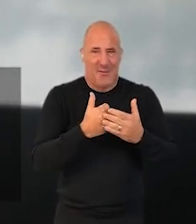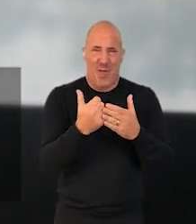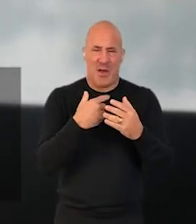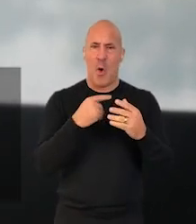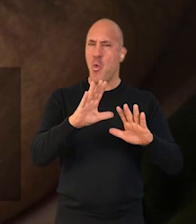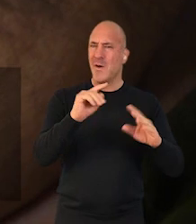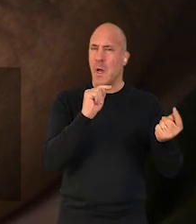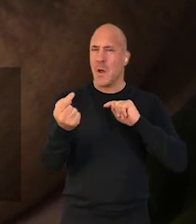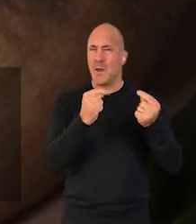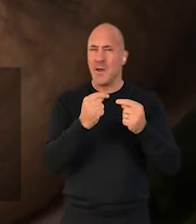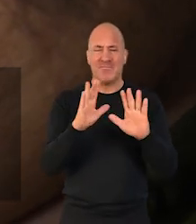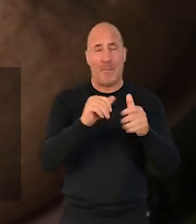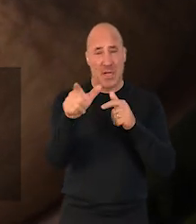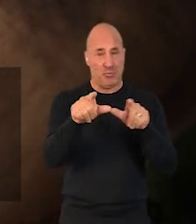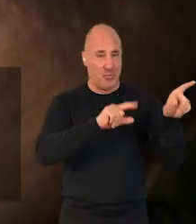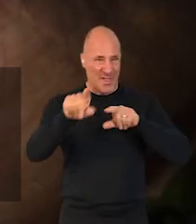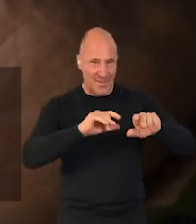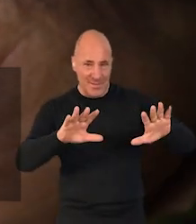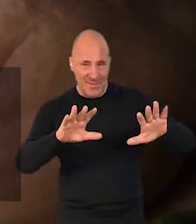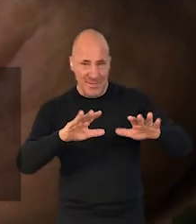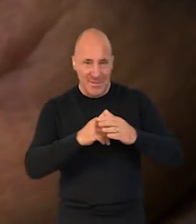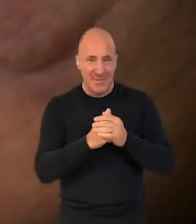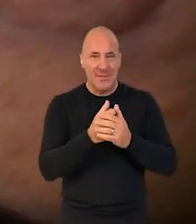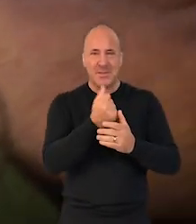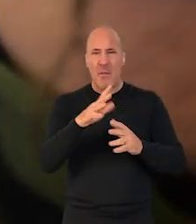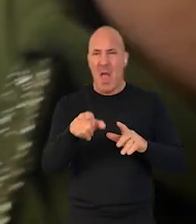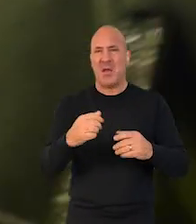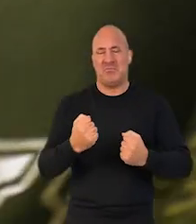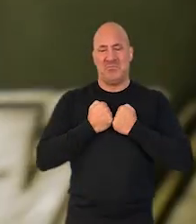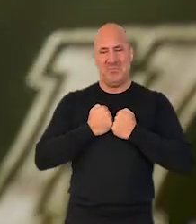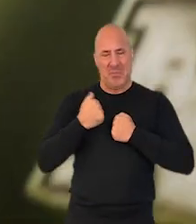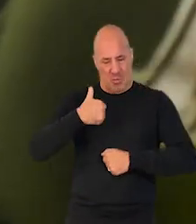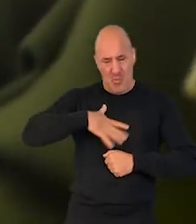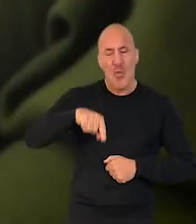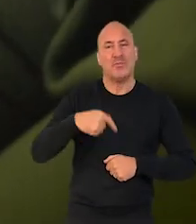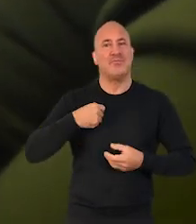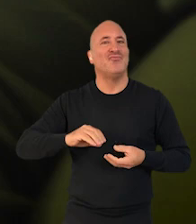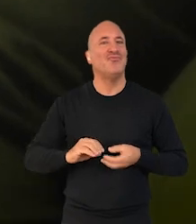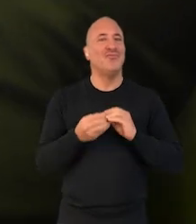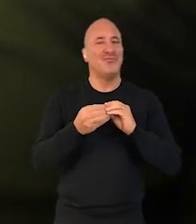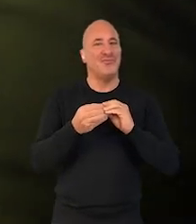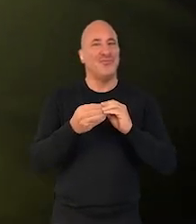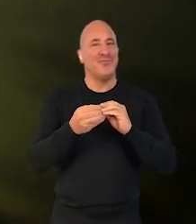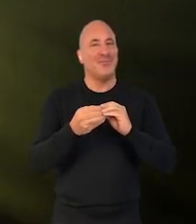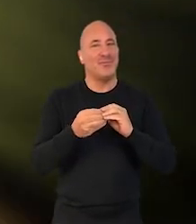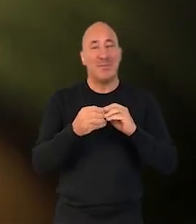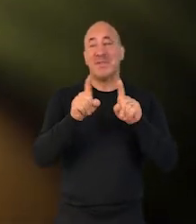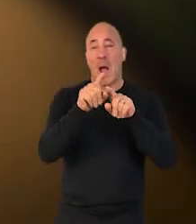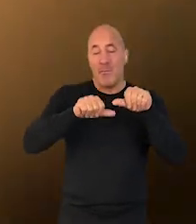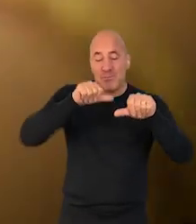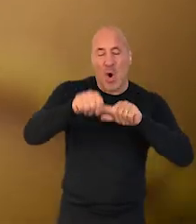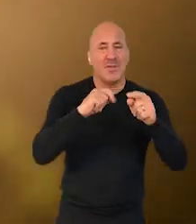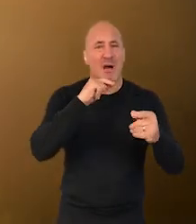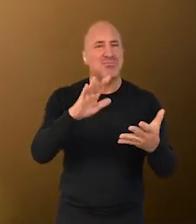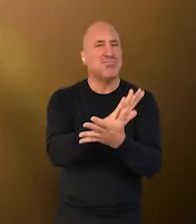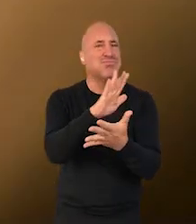of subjective, so they get to make choices within their art, so they can hold some a real ownership over what they're creating and really enjoy